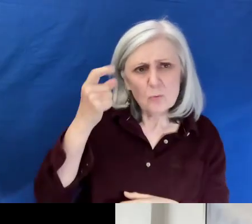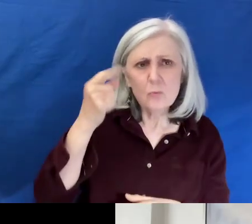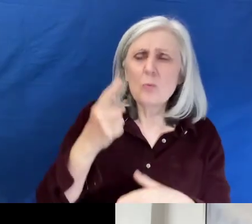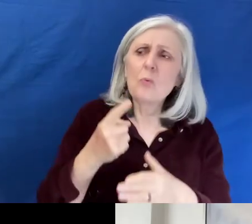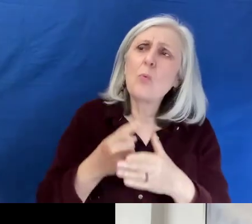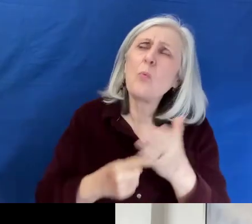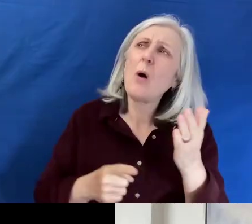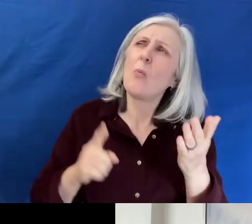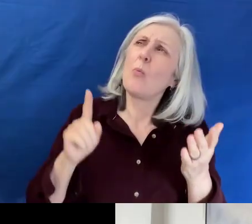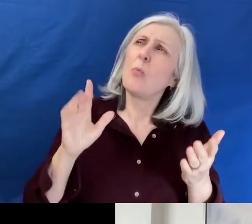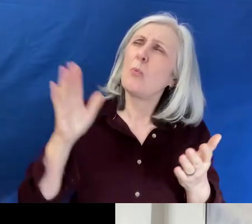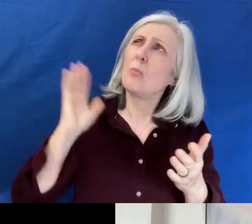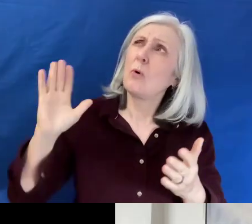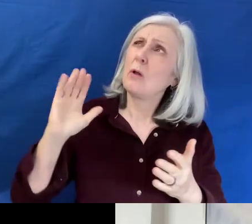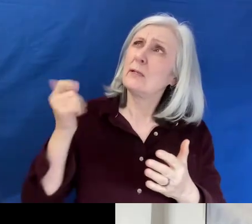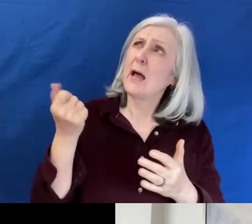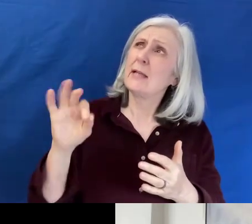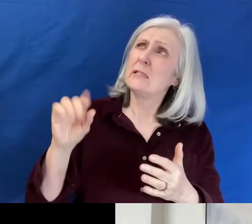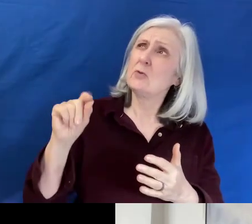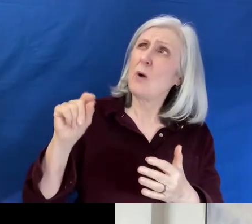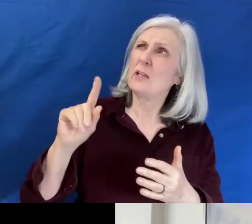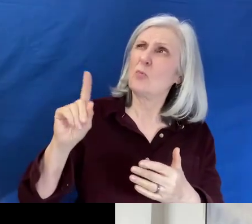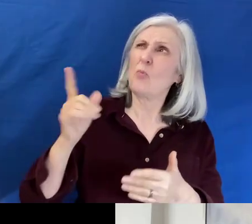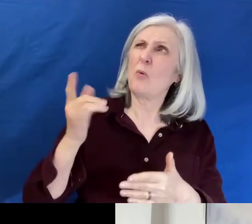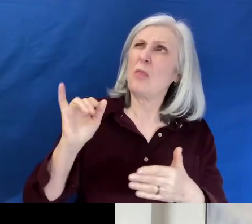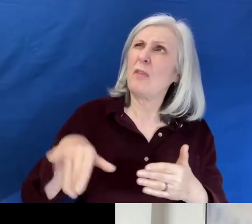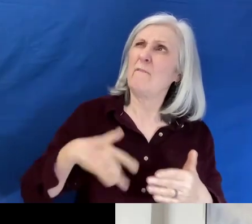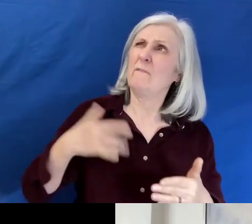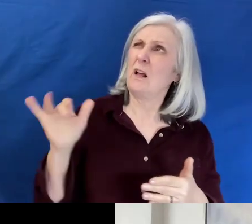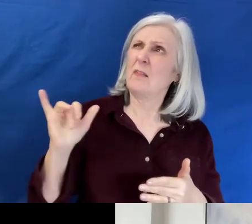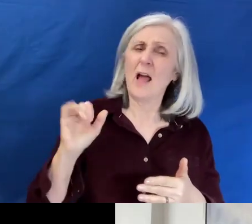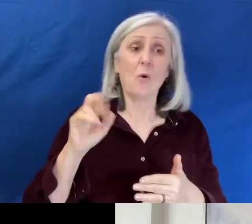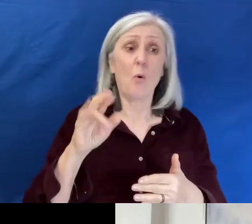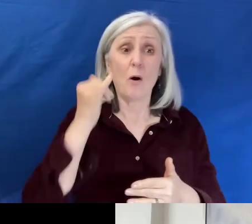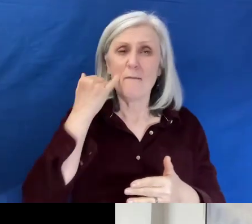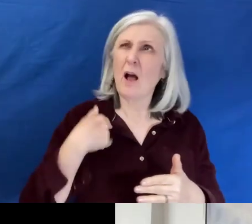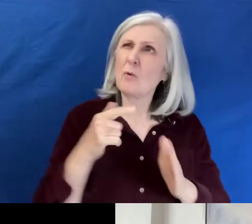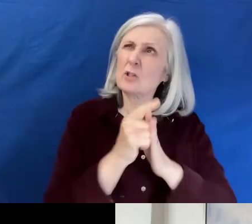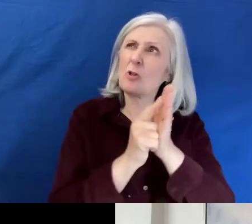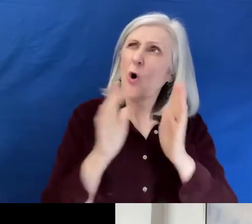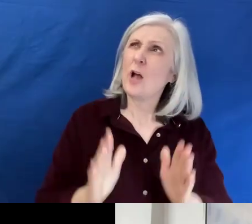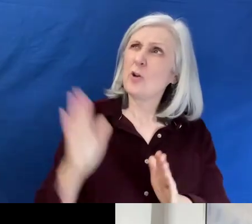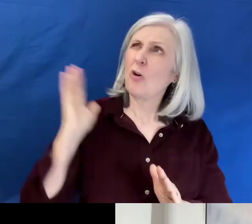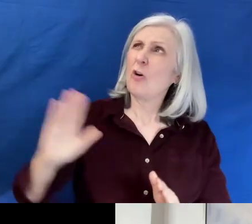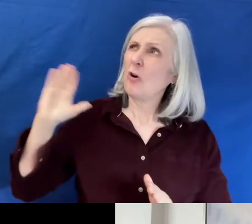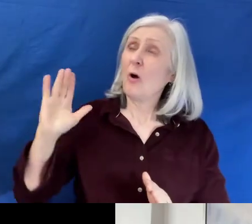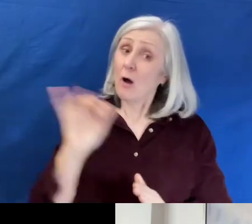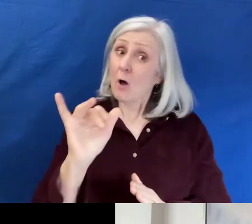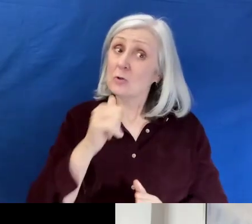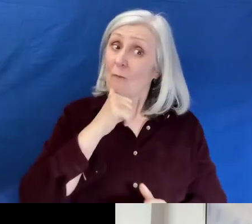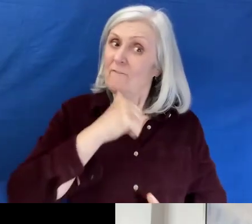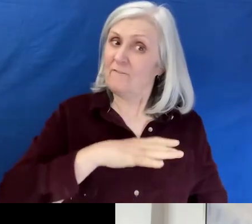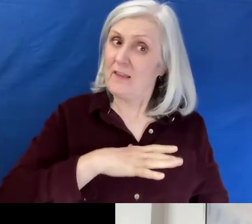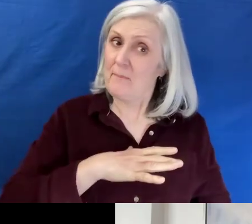what would it have been like to live in the 1920s? What would it have been like to be a lawyer, but also a female lawyer? And to